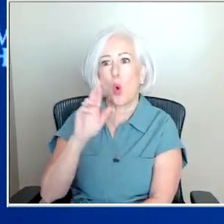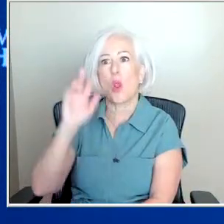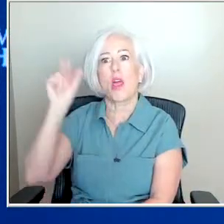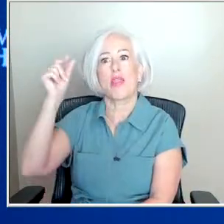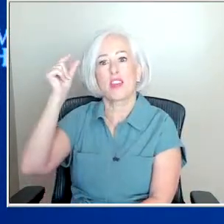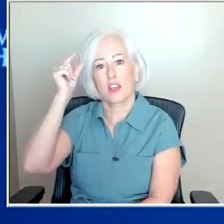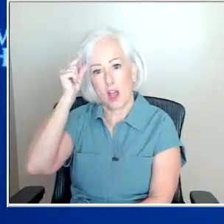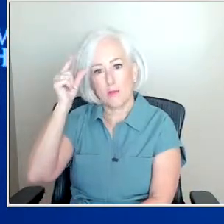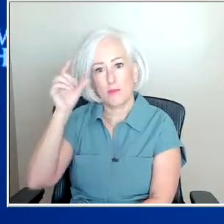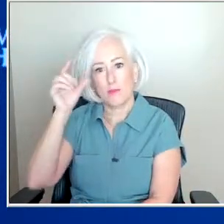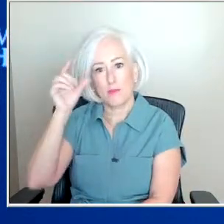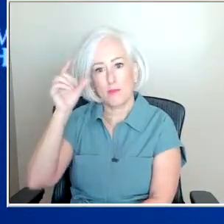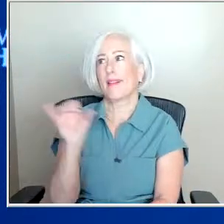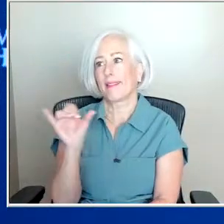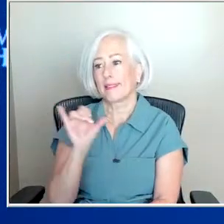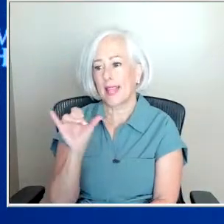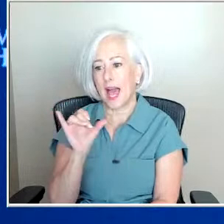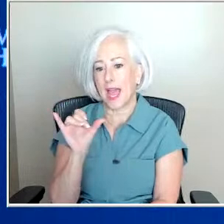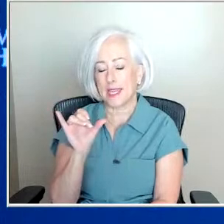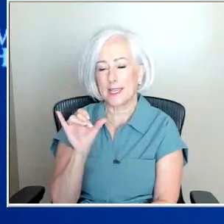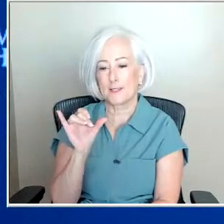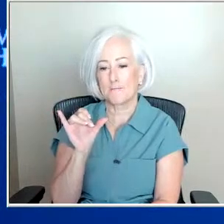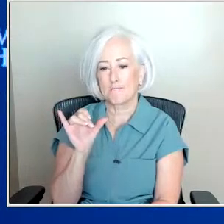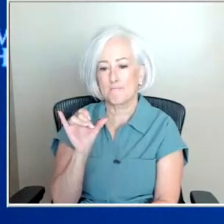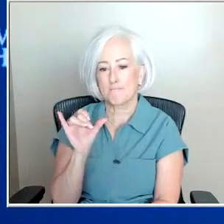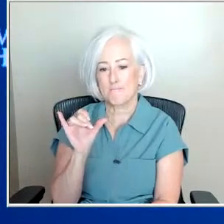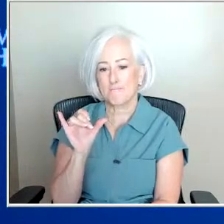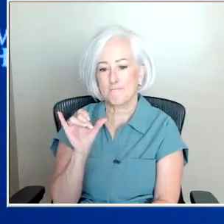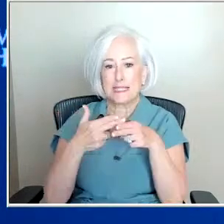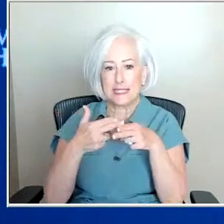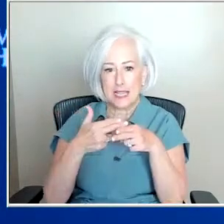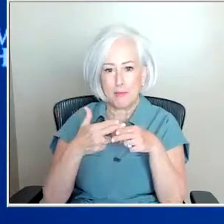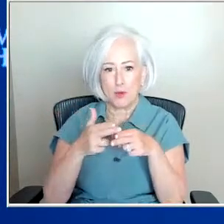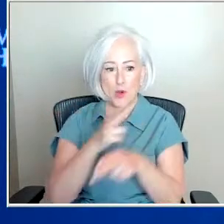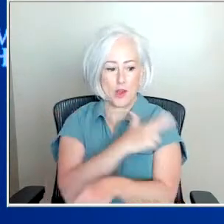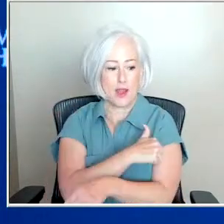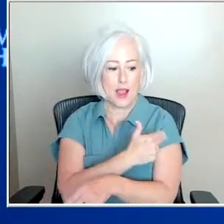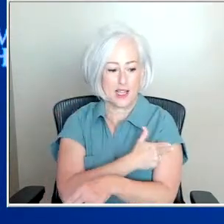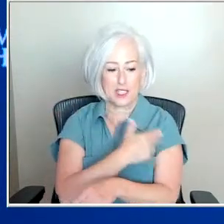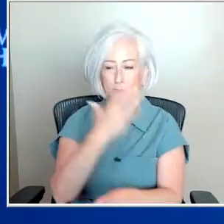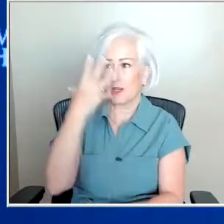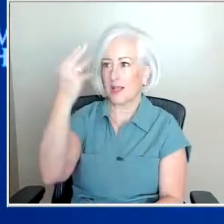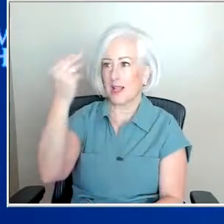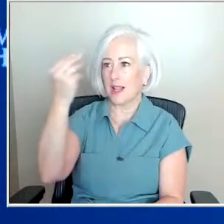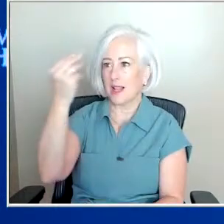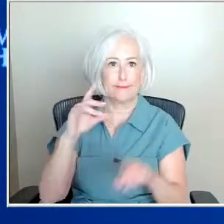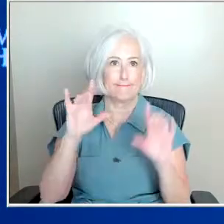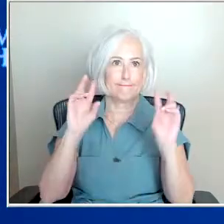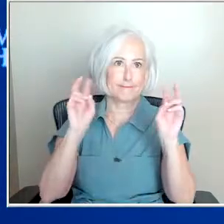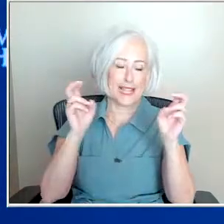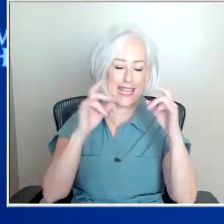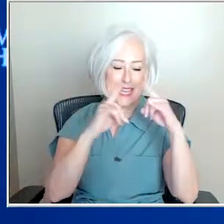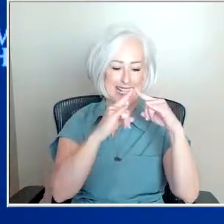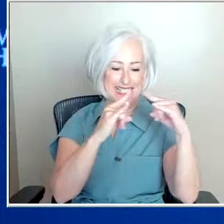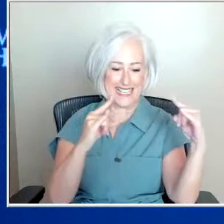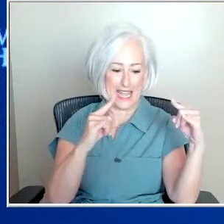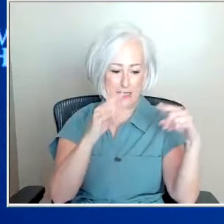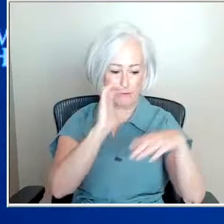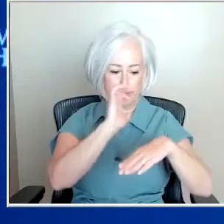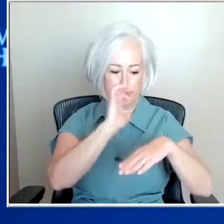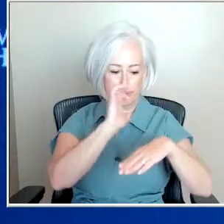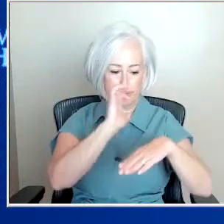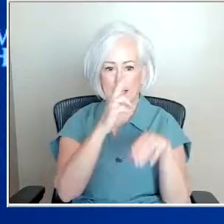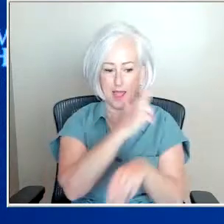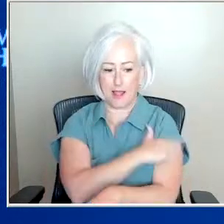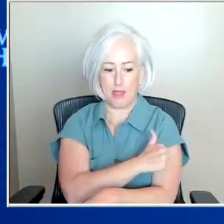as, creating temporary hospitals in tents outside of their buildings. But for the most part, it really is